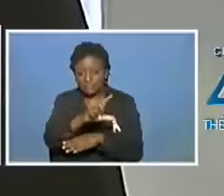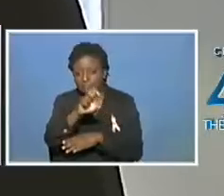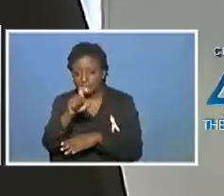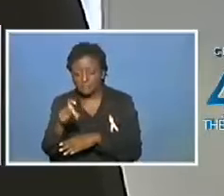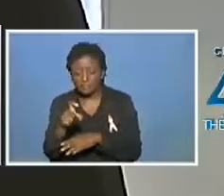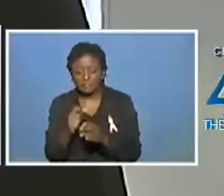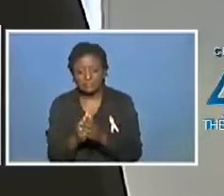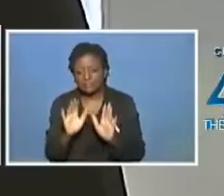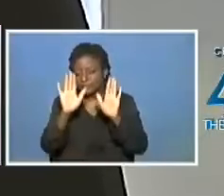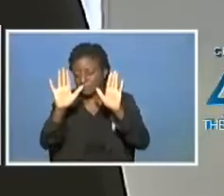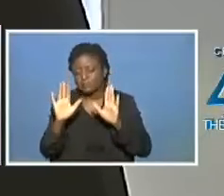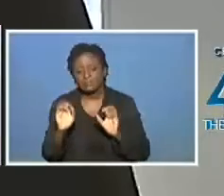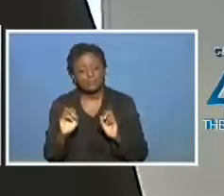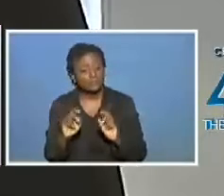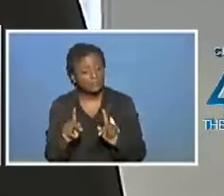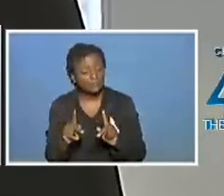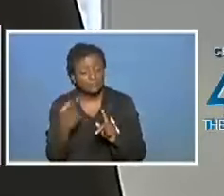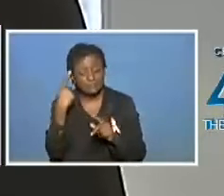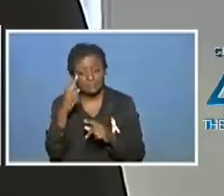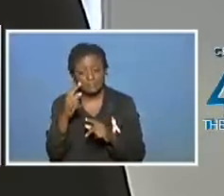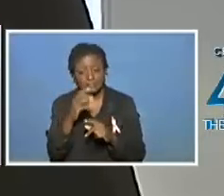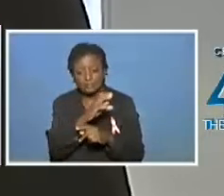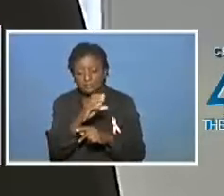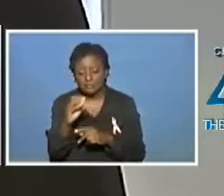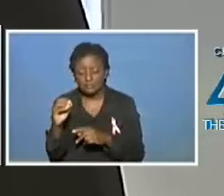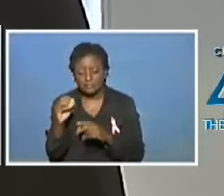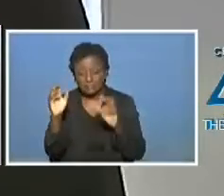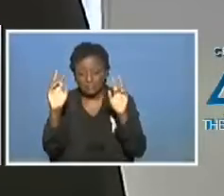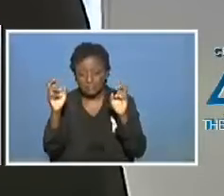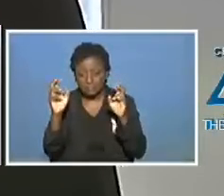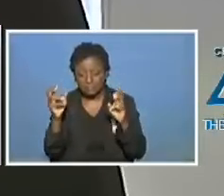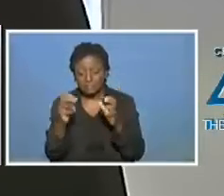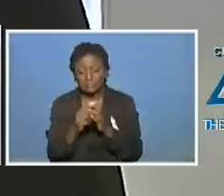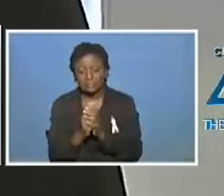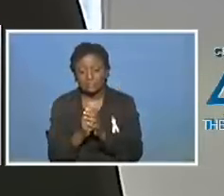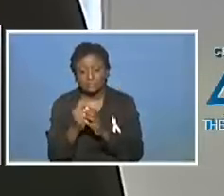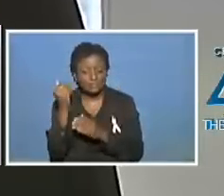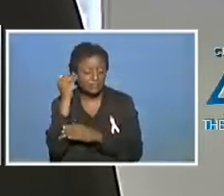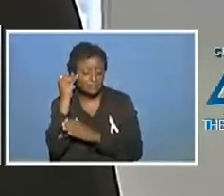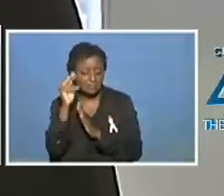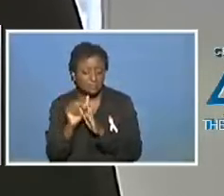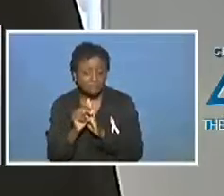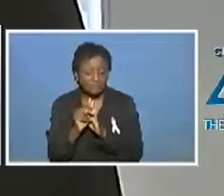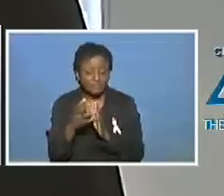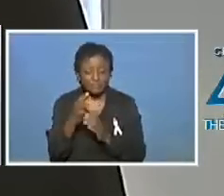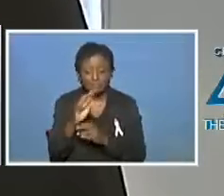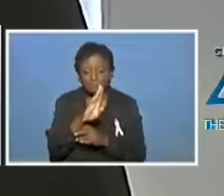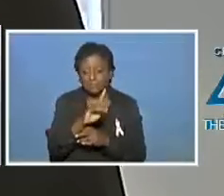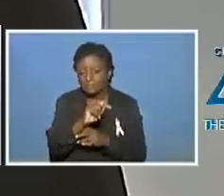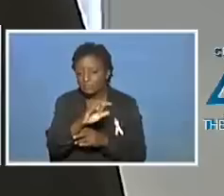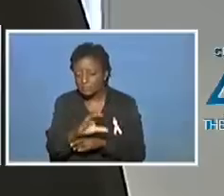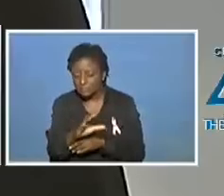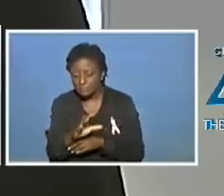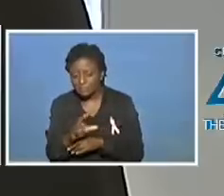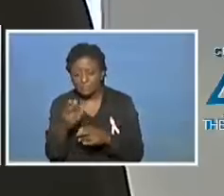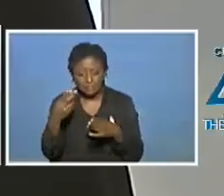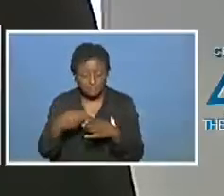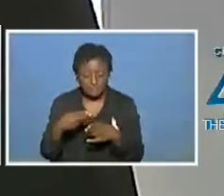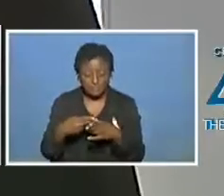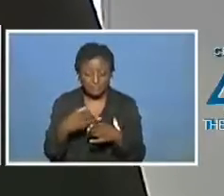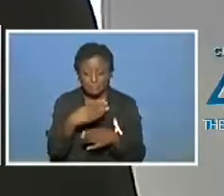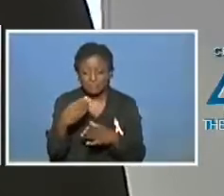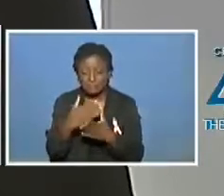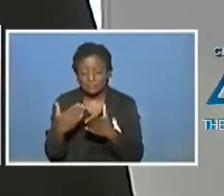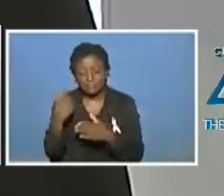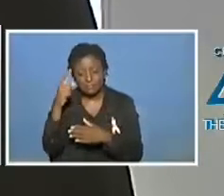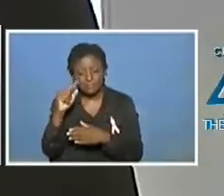a great opportunity for co-branding, awareness, certainly of the BTC brand. What it means is it's something for